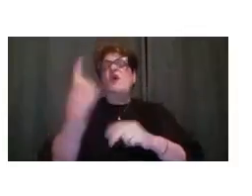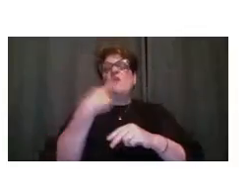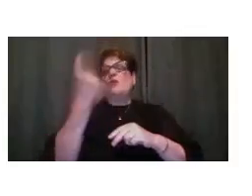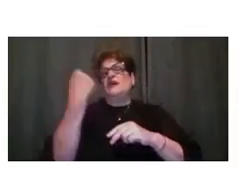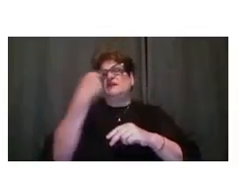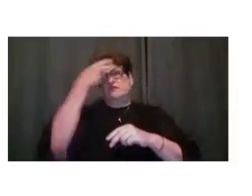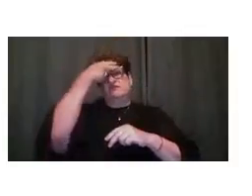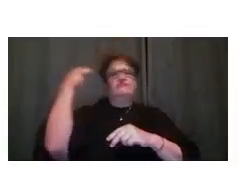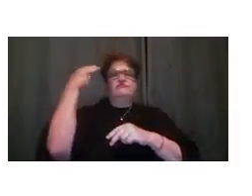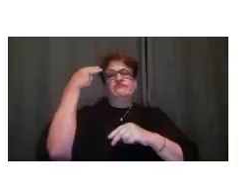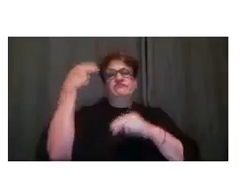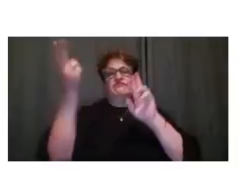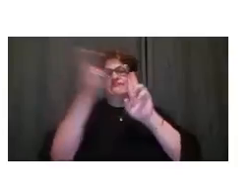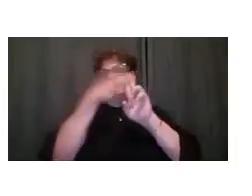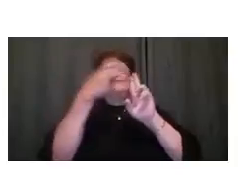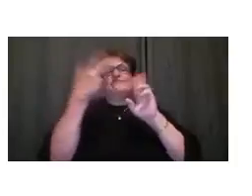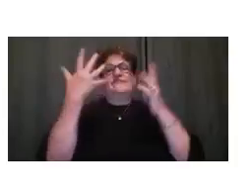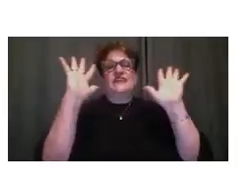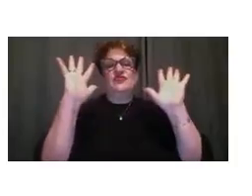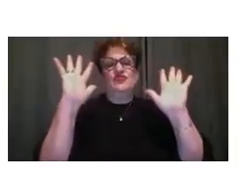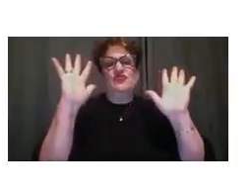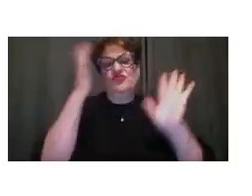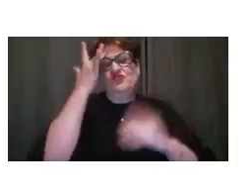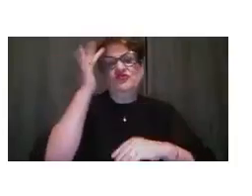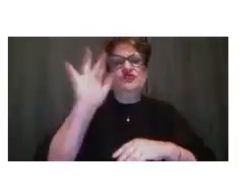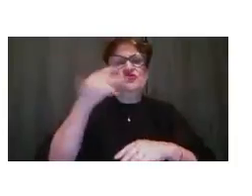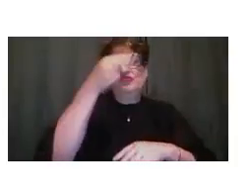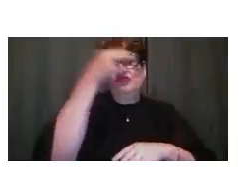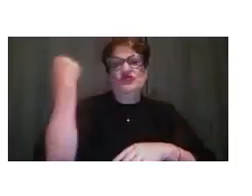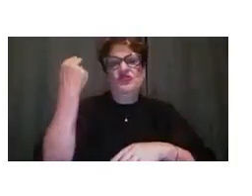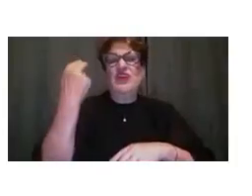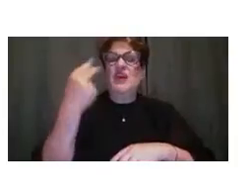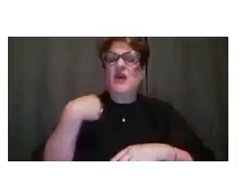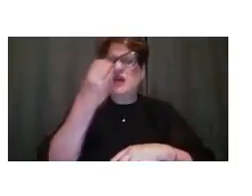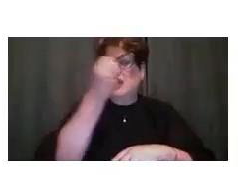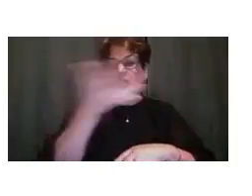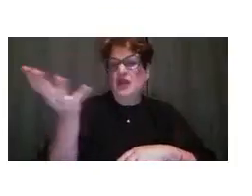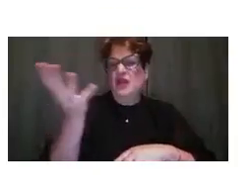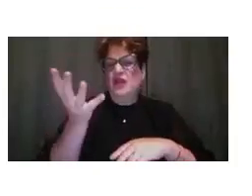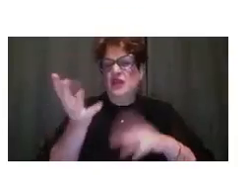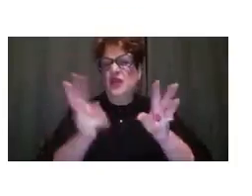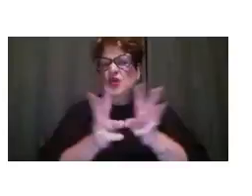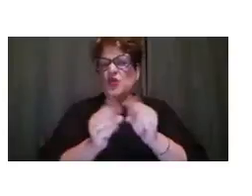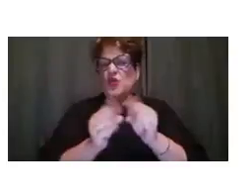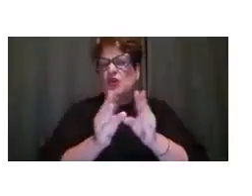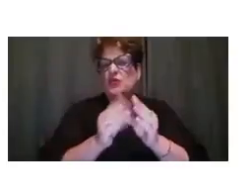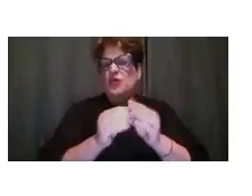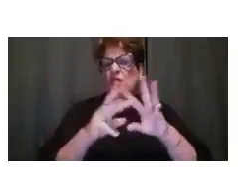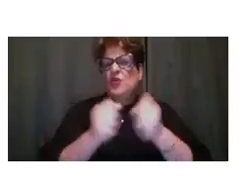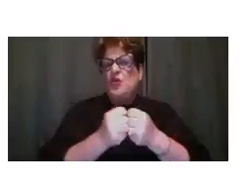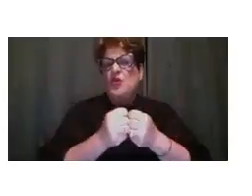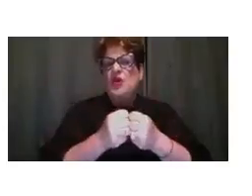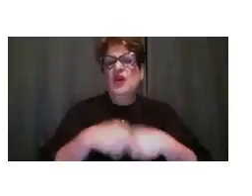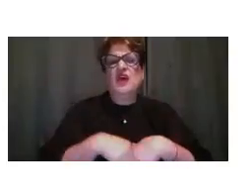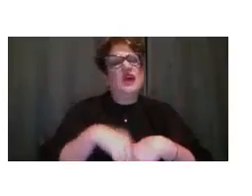every one of us at this webinar, can you do this